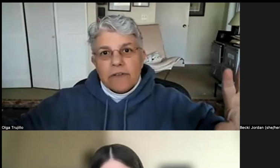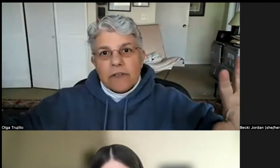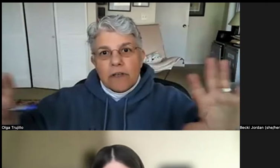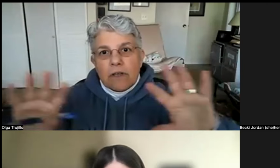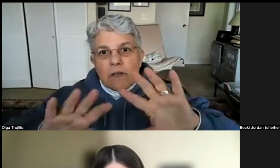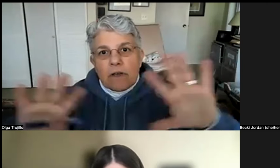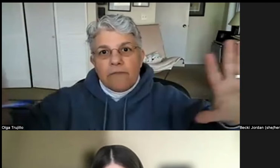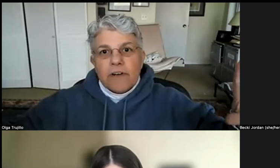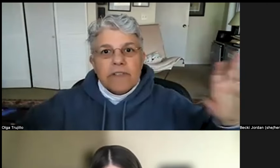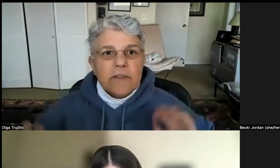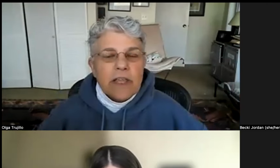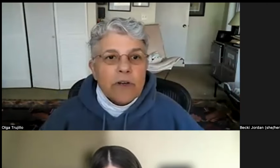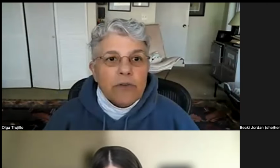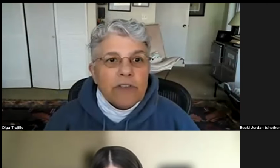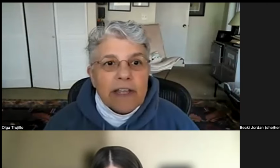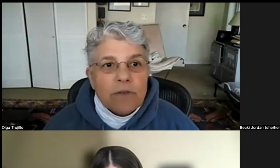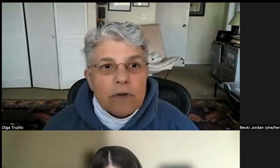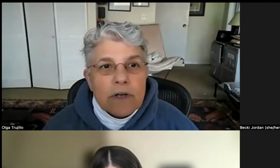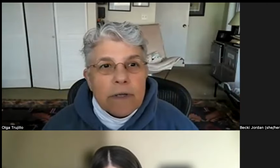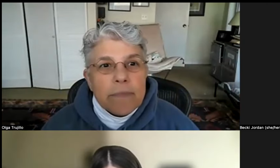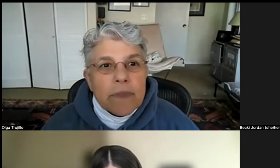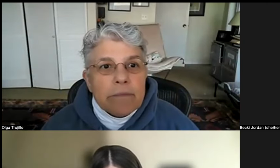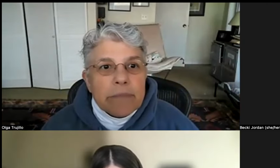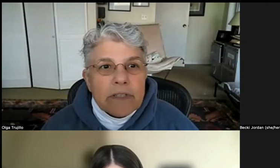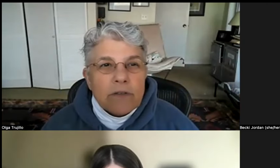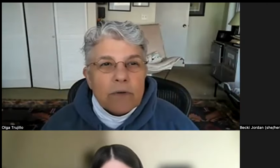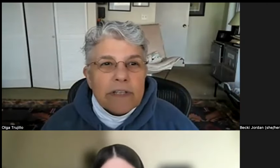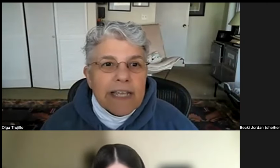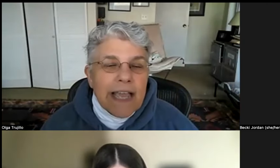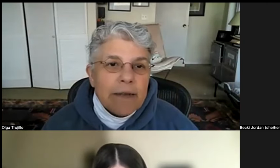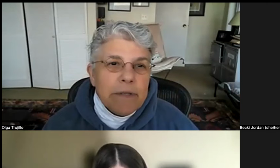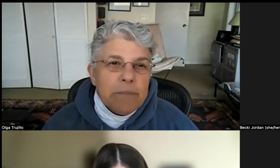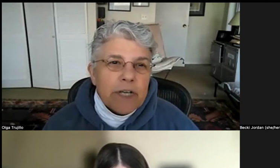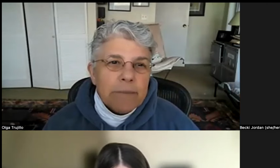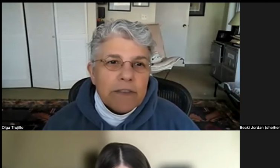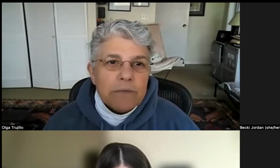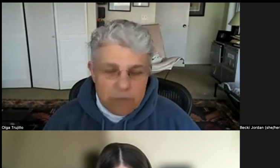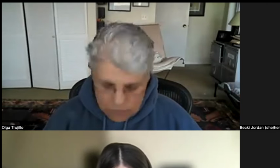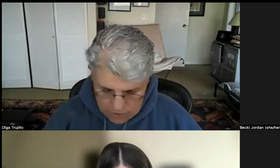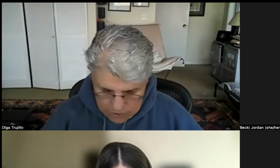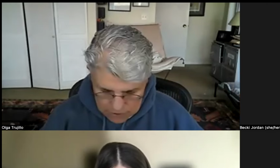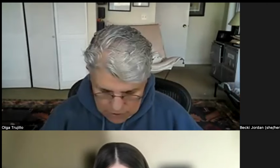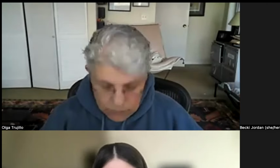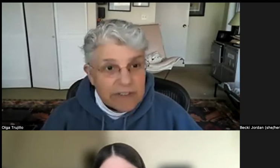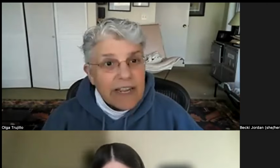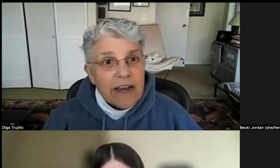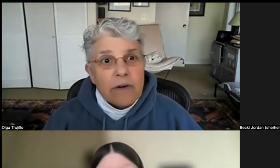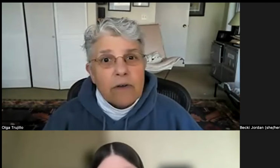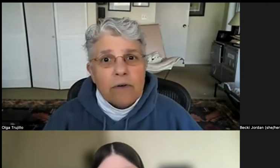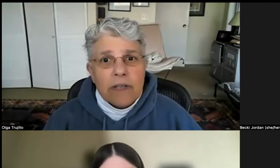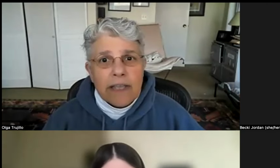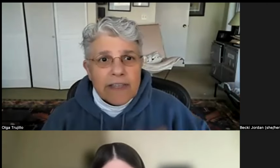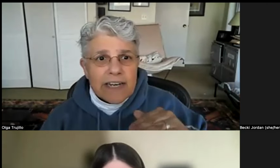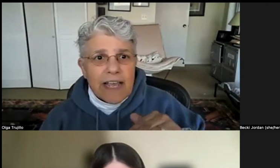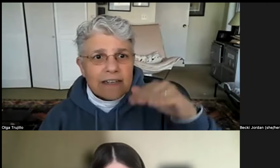stuff in front of it, so they weren't using that door. But the door that they had people coming through was